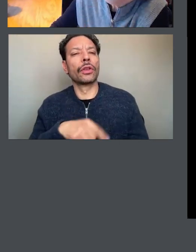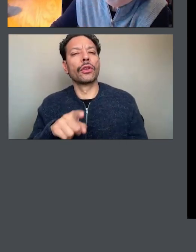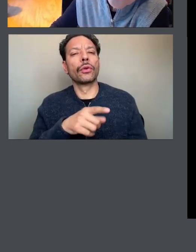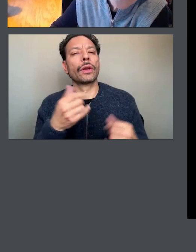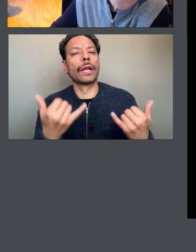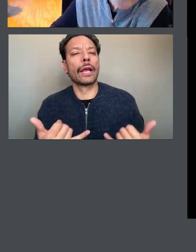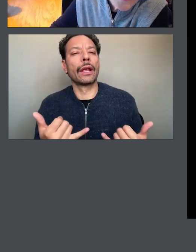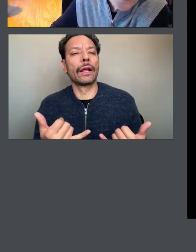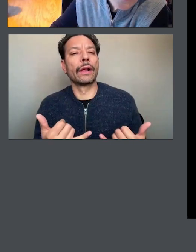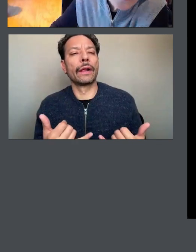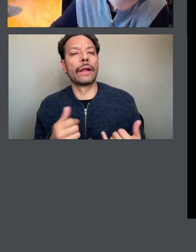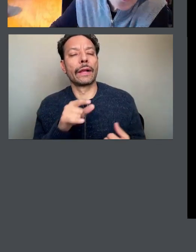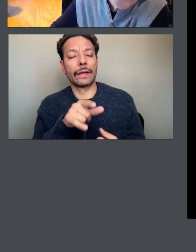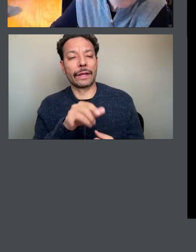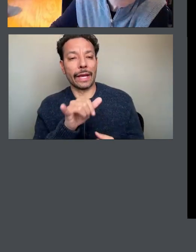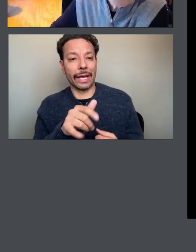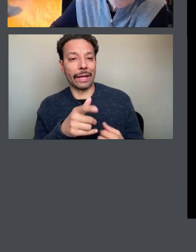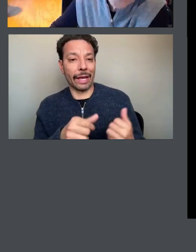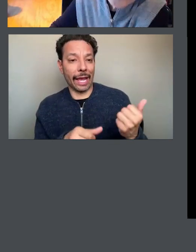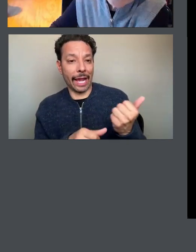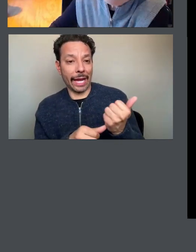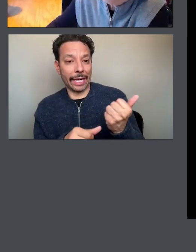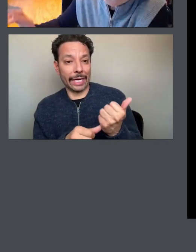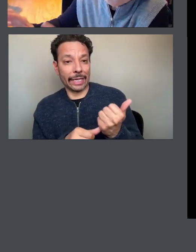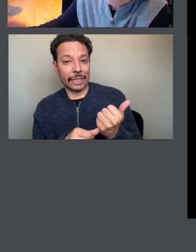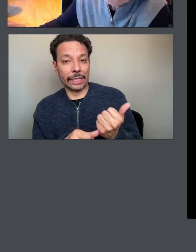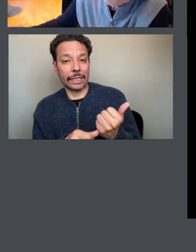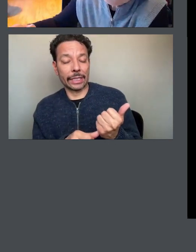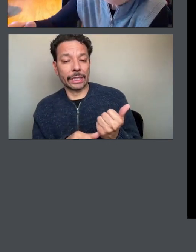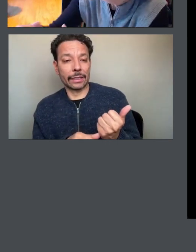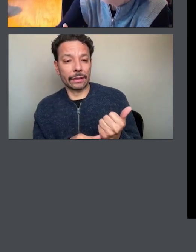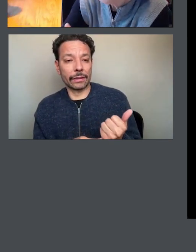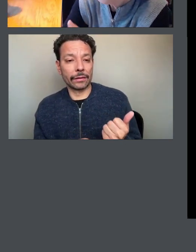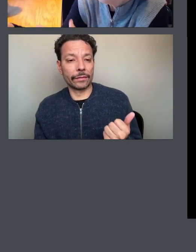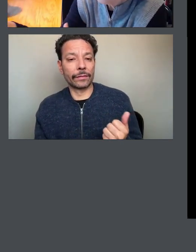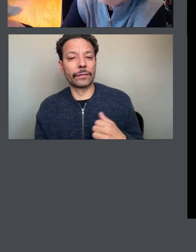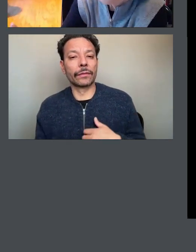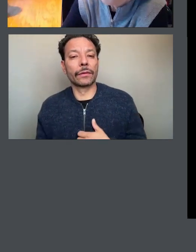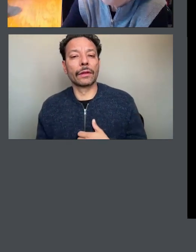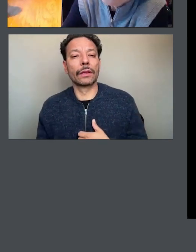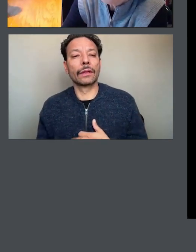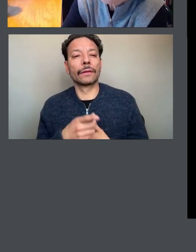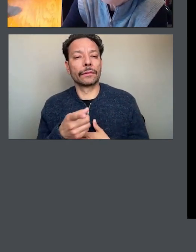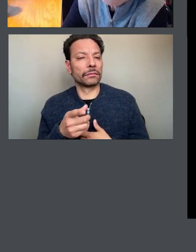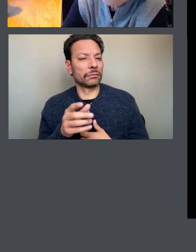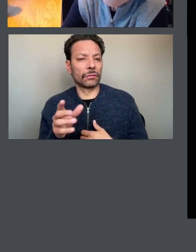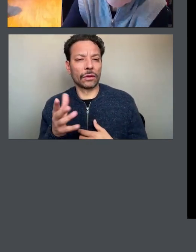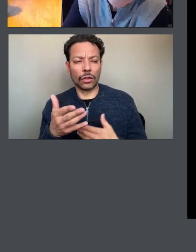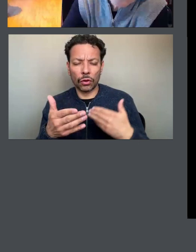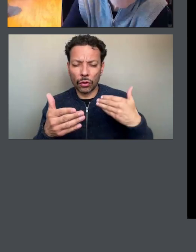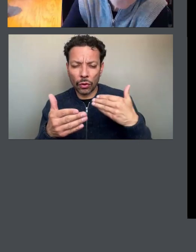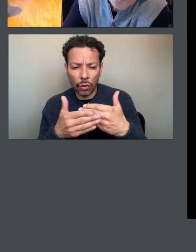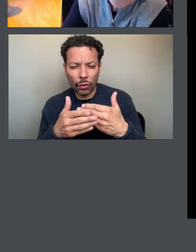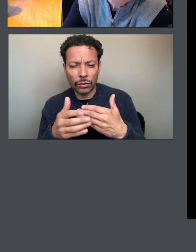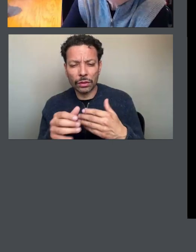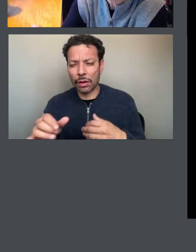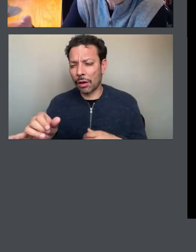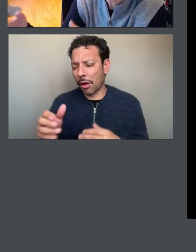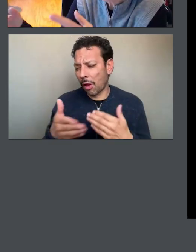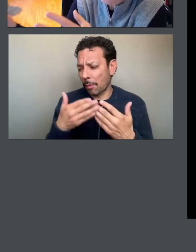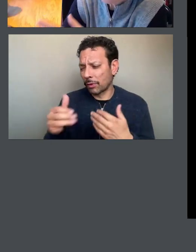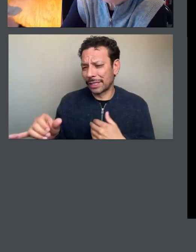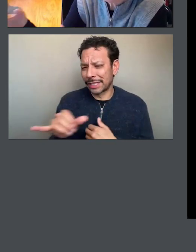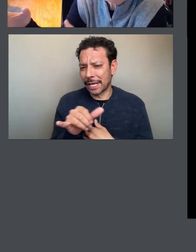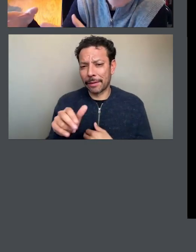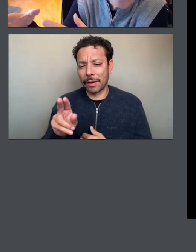the version that is aided. So it's basically very close to, almost identical to the unaided version. We